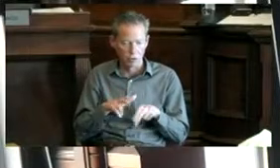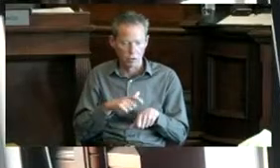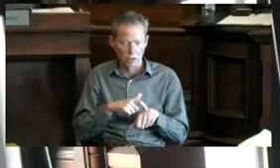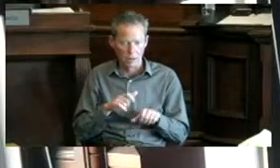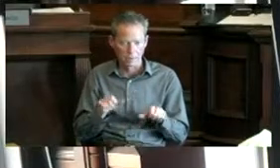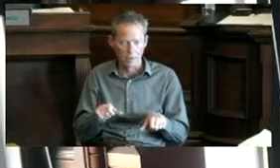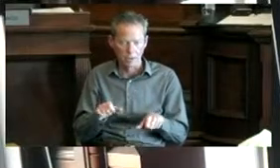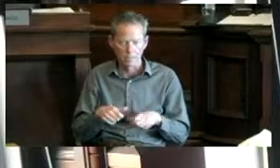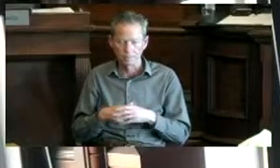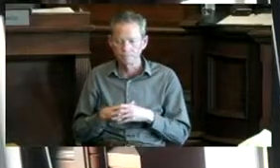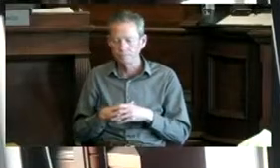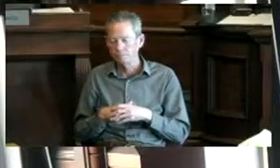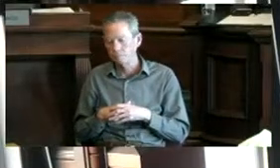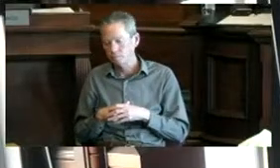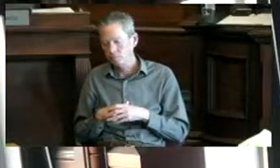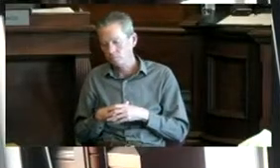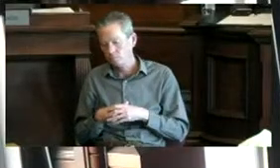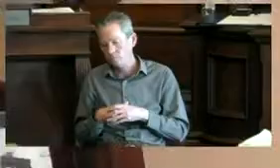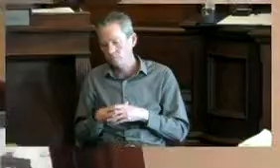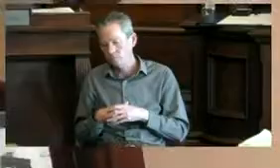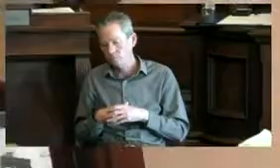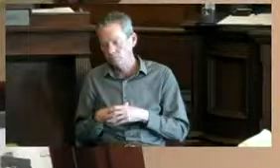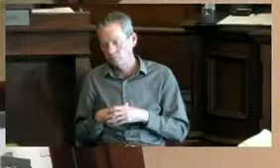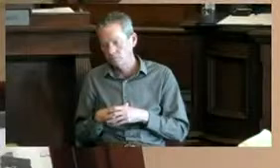as possible. And there's something